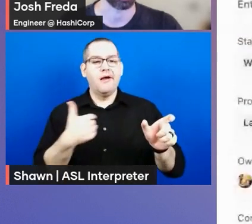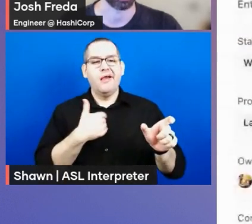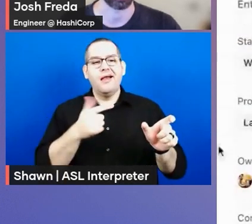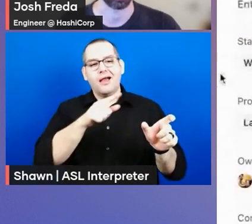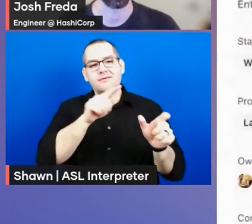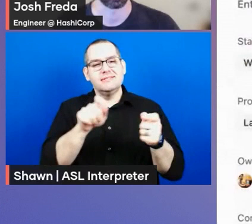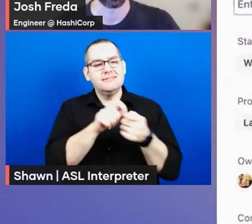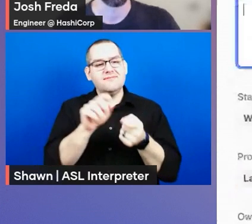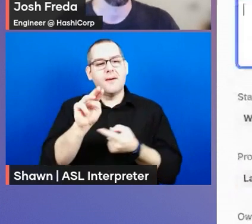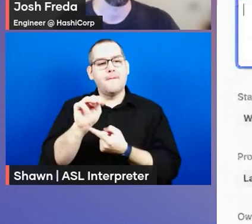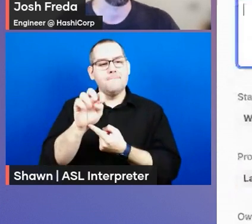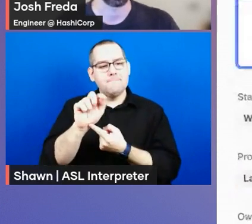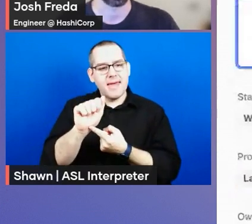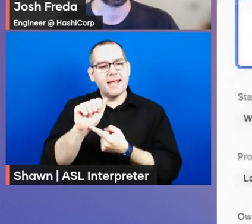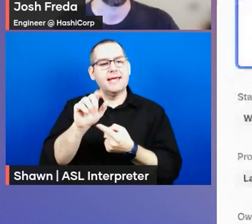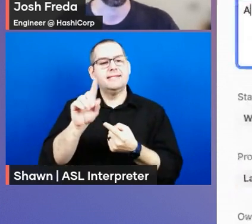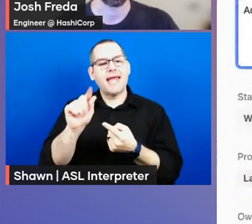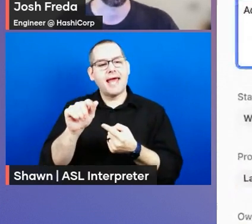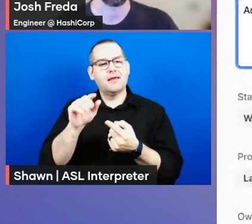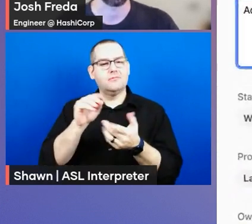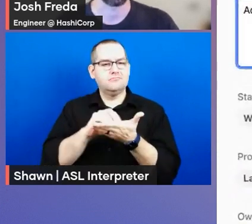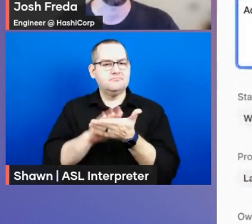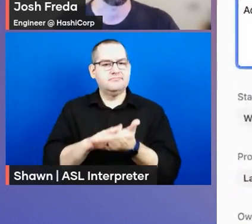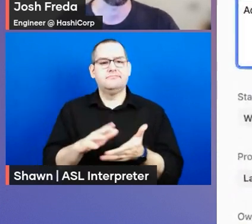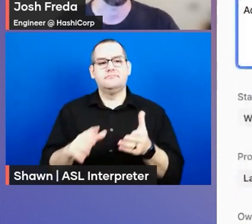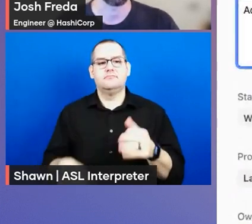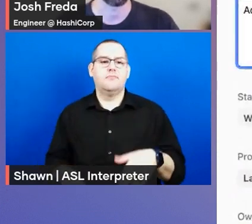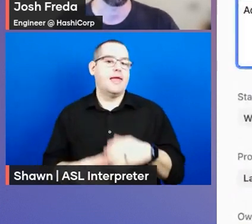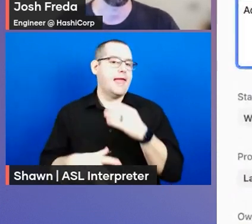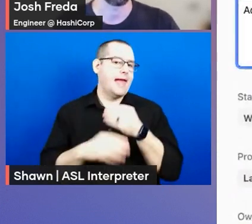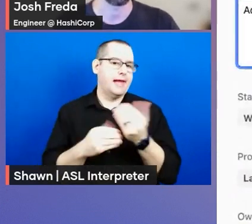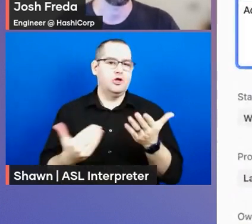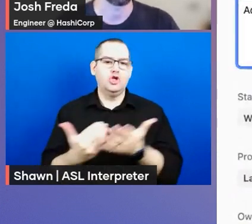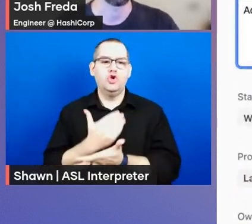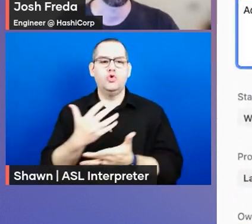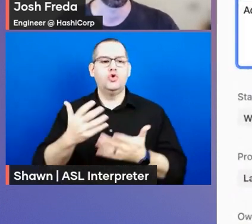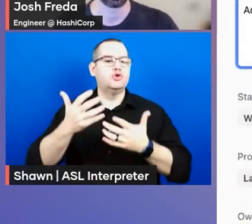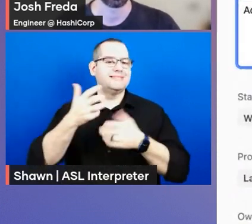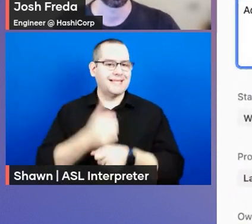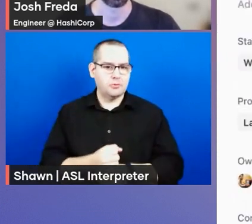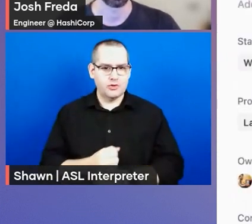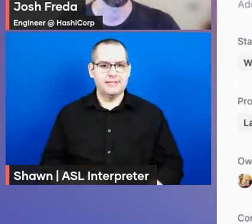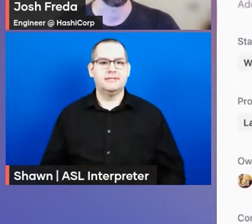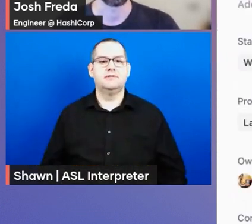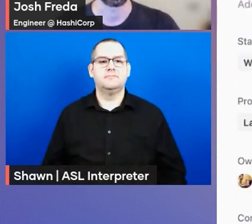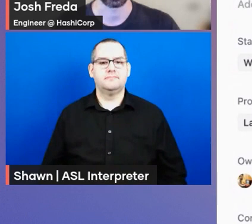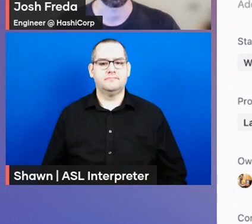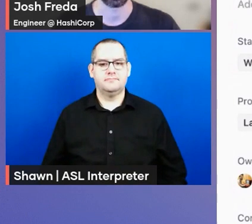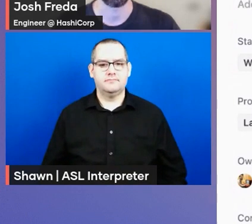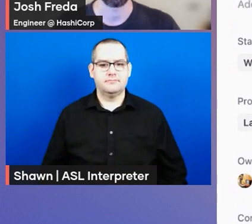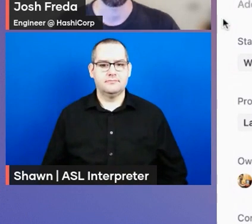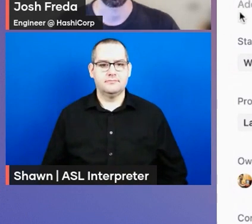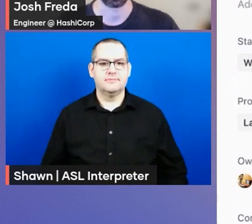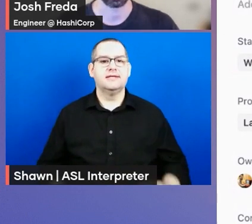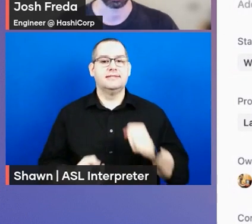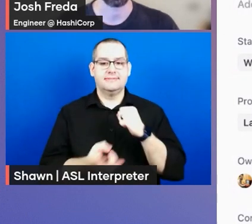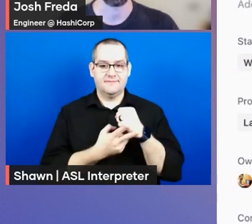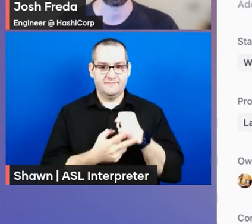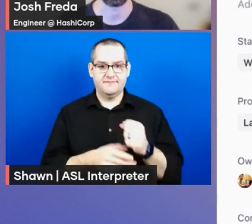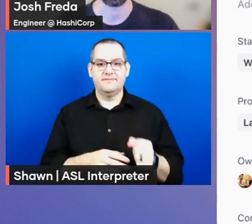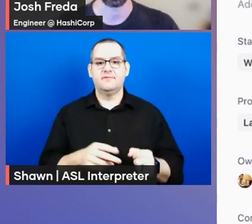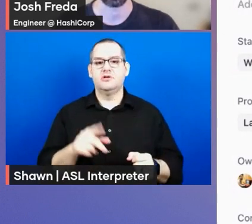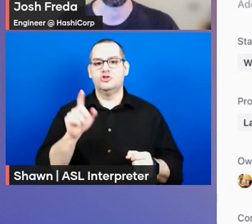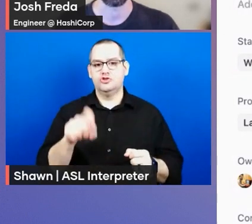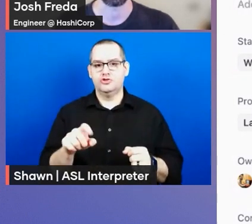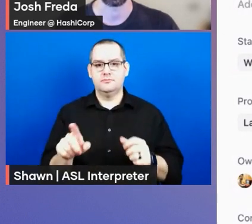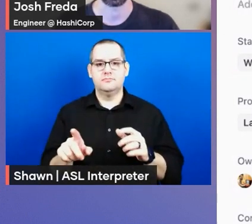for a document. So you want to like add a new summary, and then we save it. What should